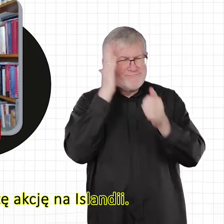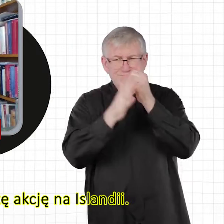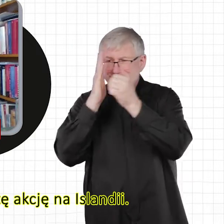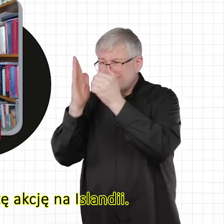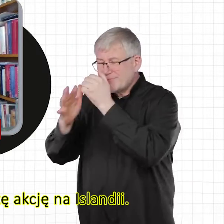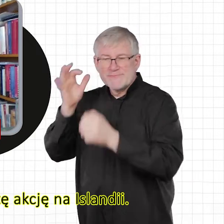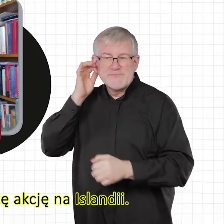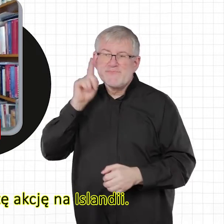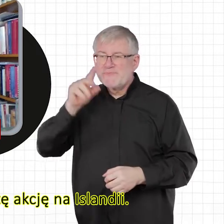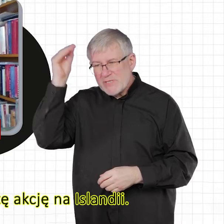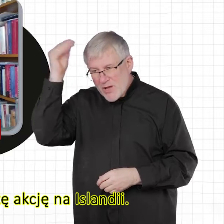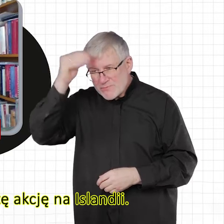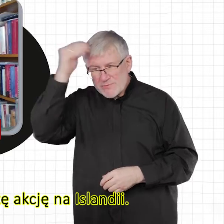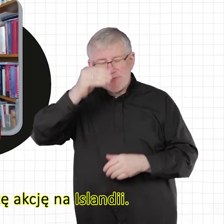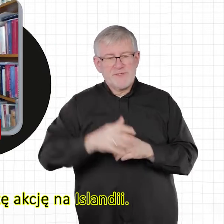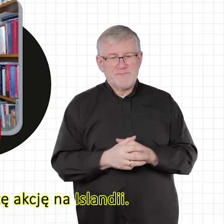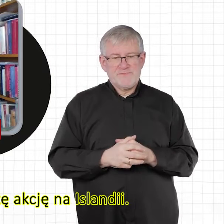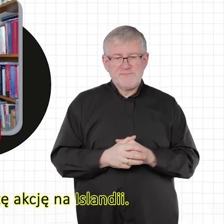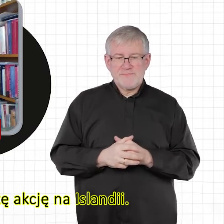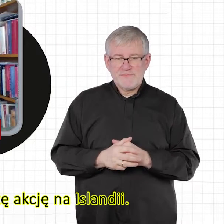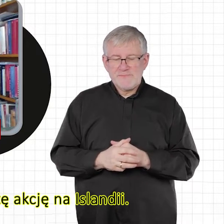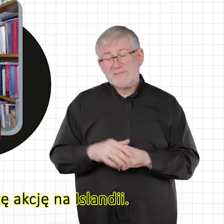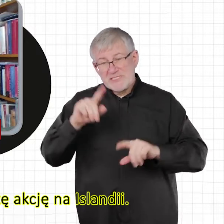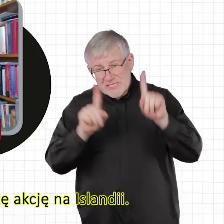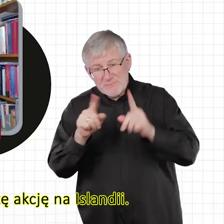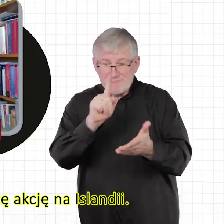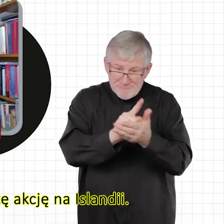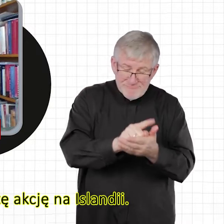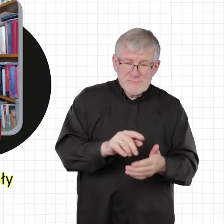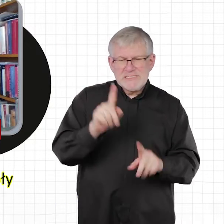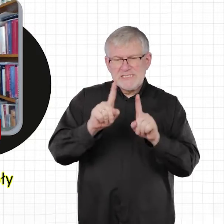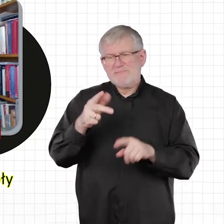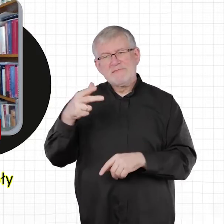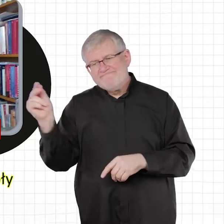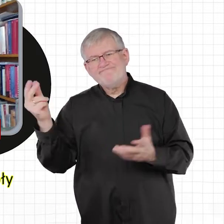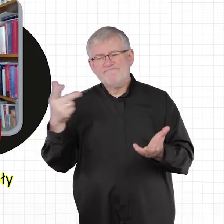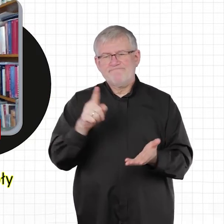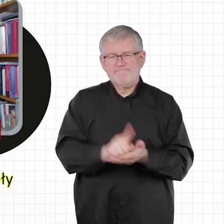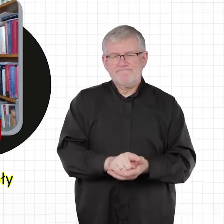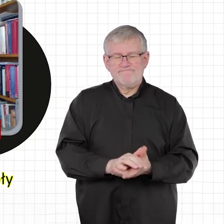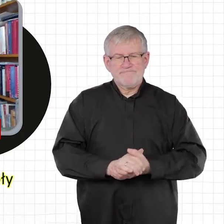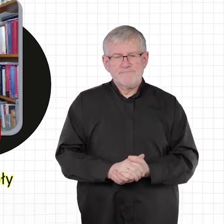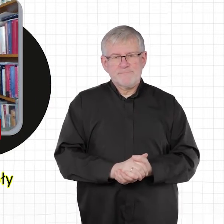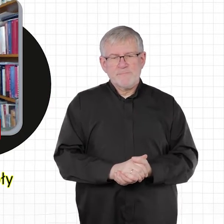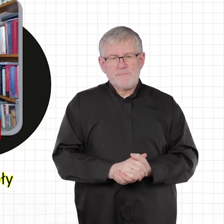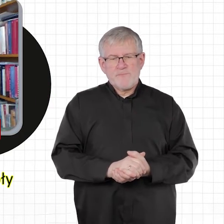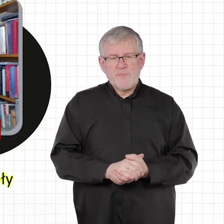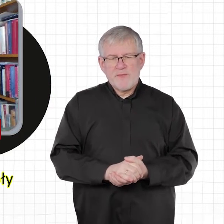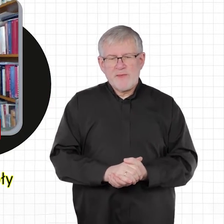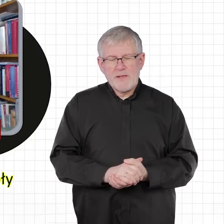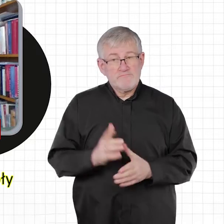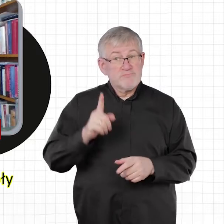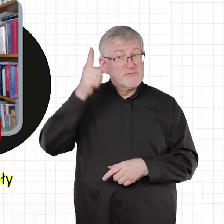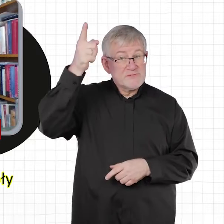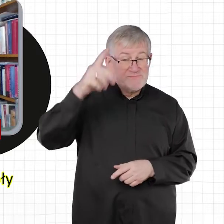So I took this idea from Denmark and I'm providing it here in Iceland. So I am doing all